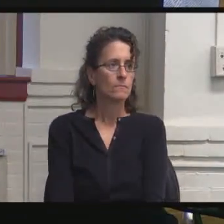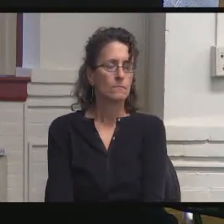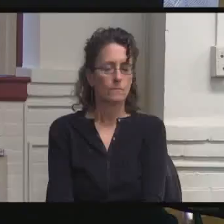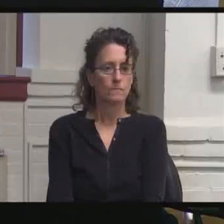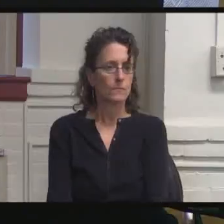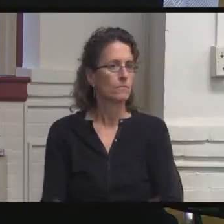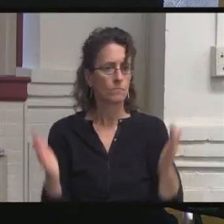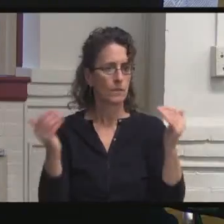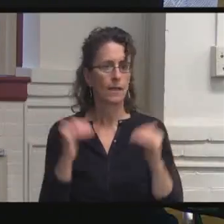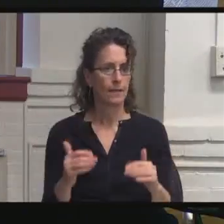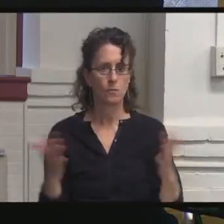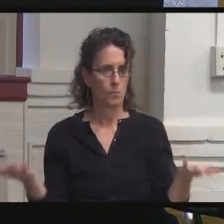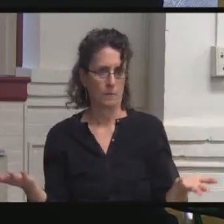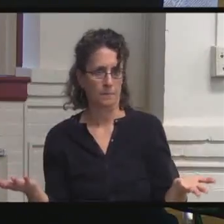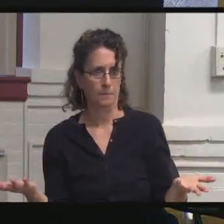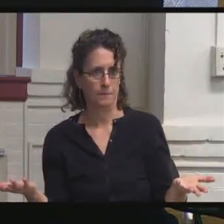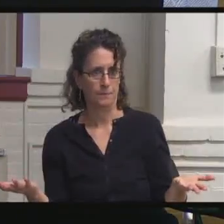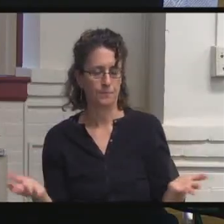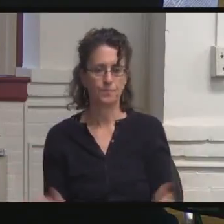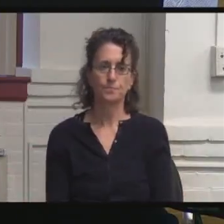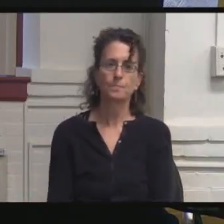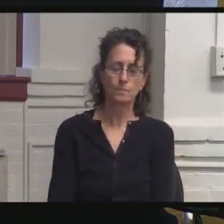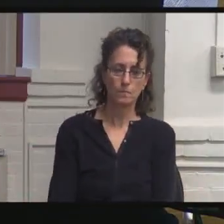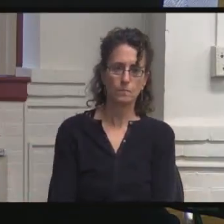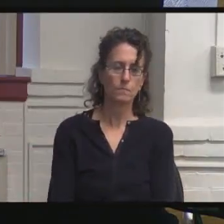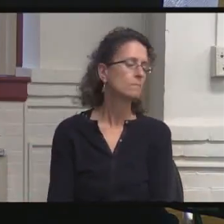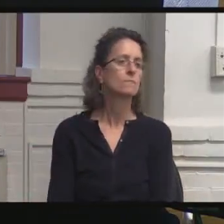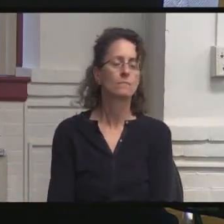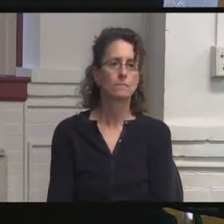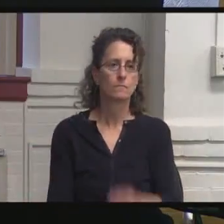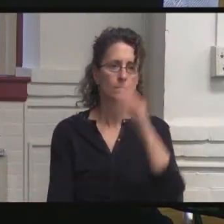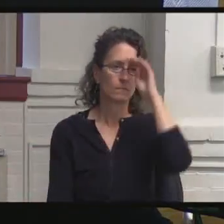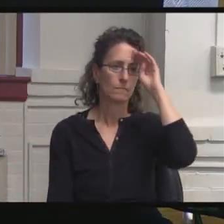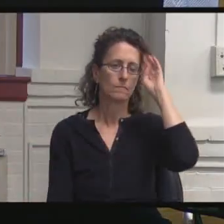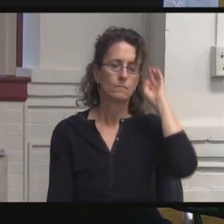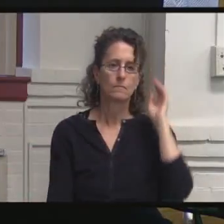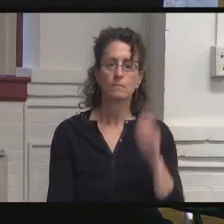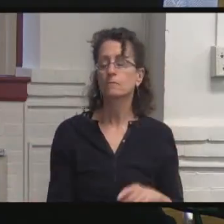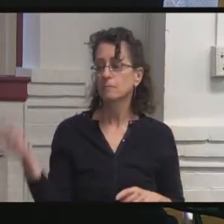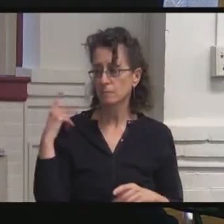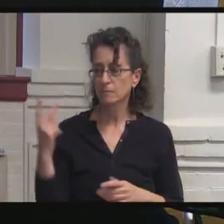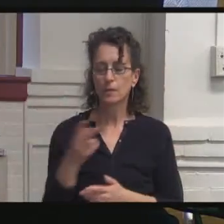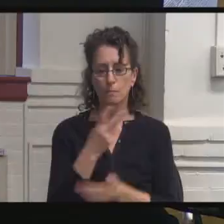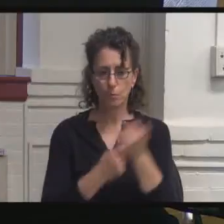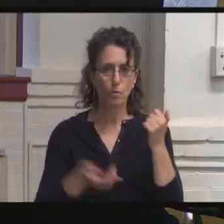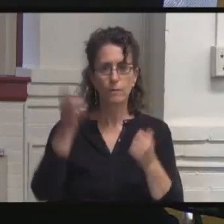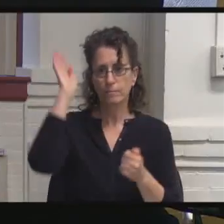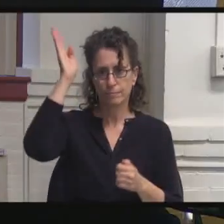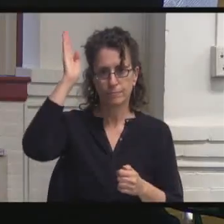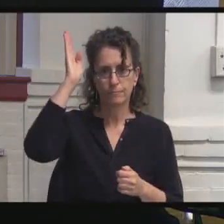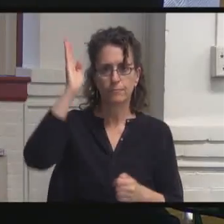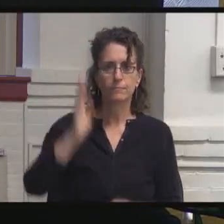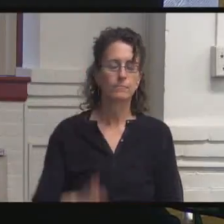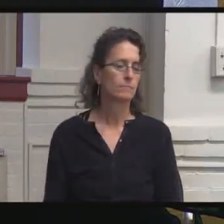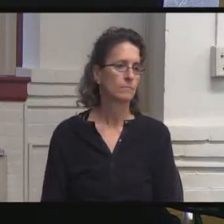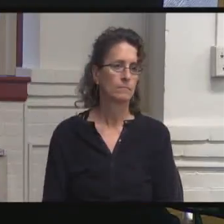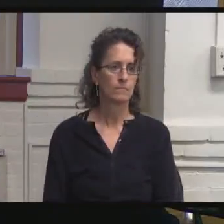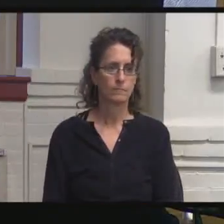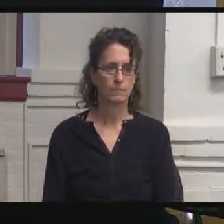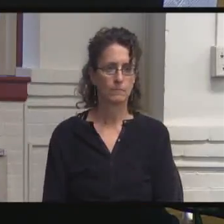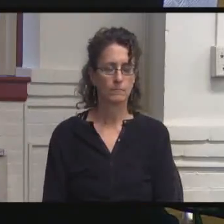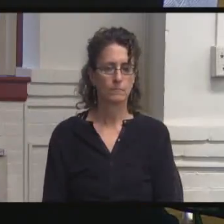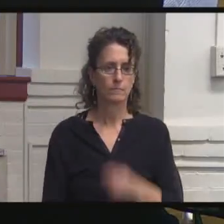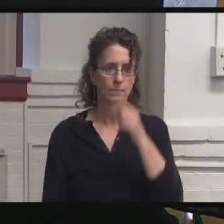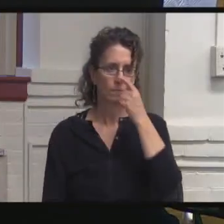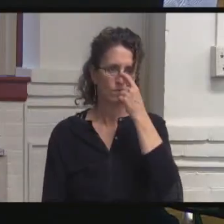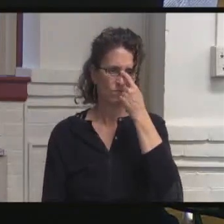so what should we do next? Well, we have kind of dueling presentations here, I guess. I have a very, Mr.